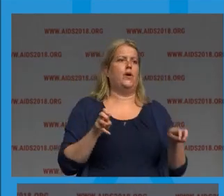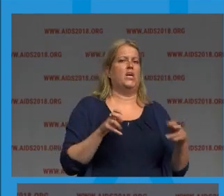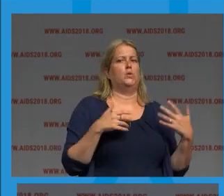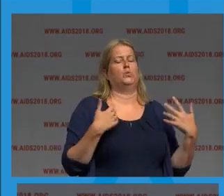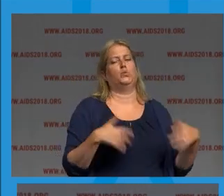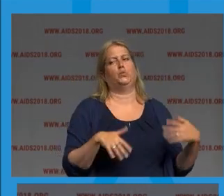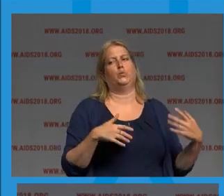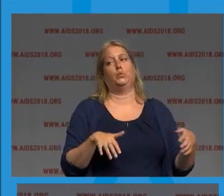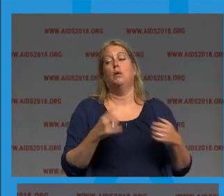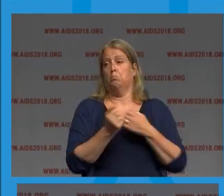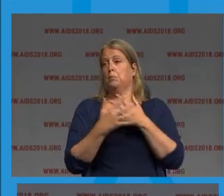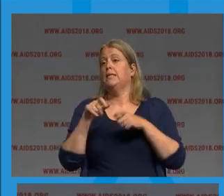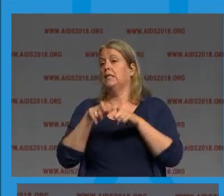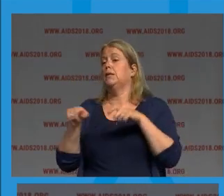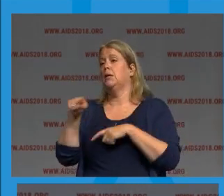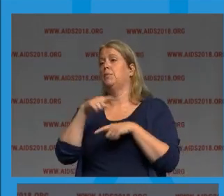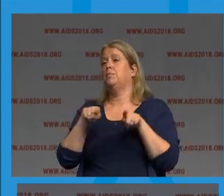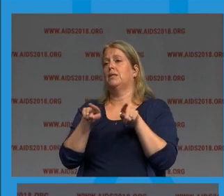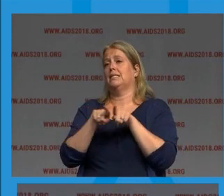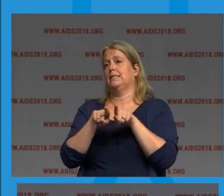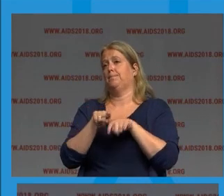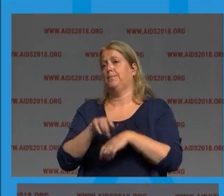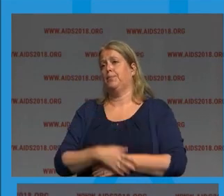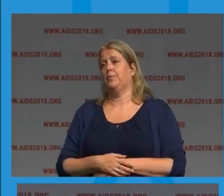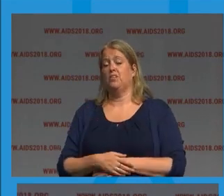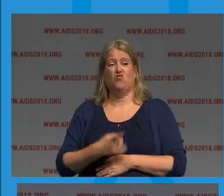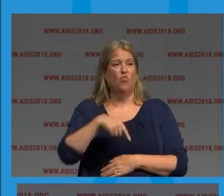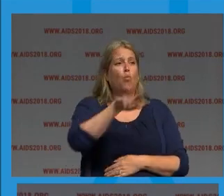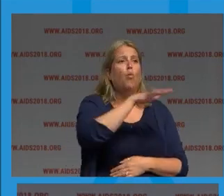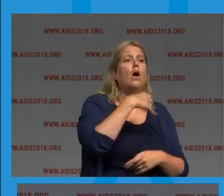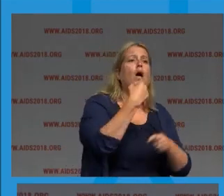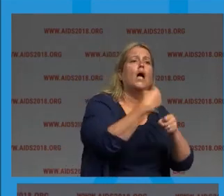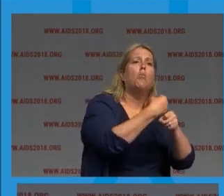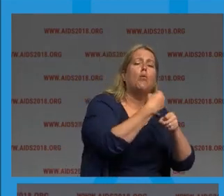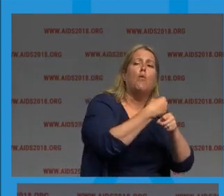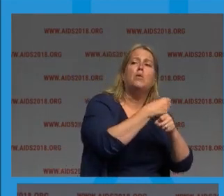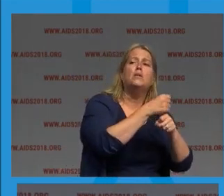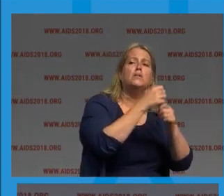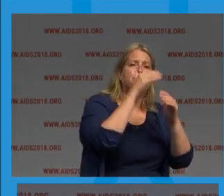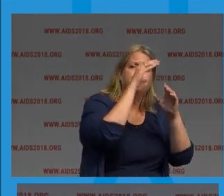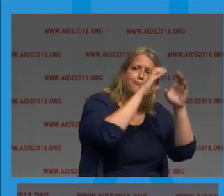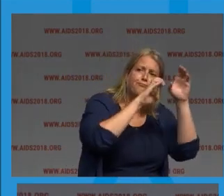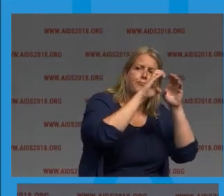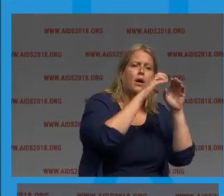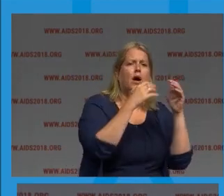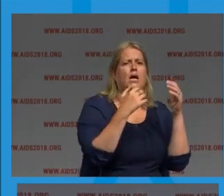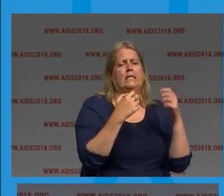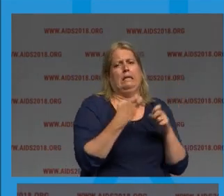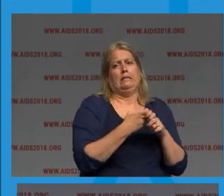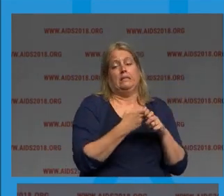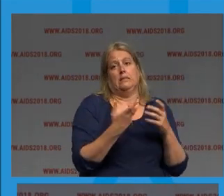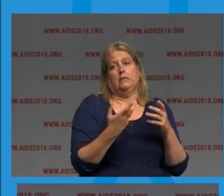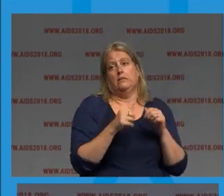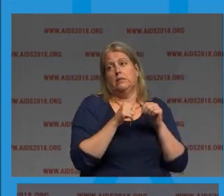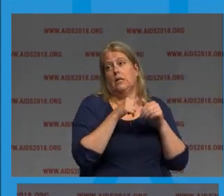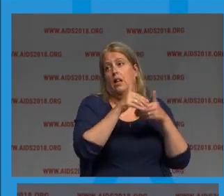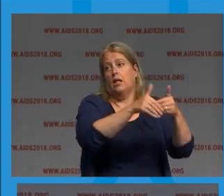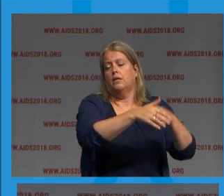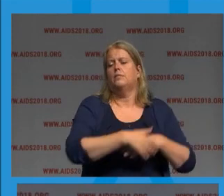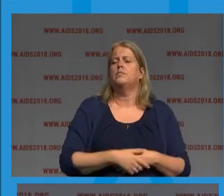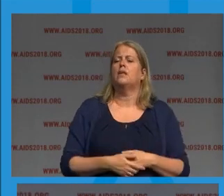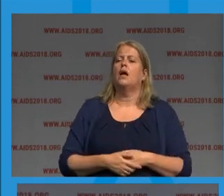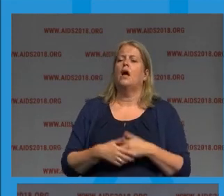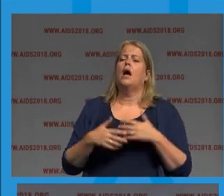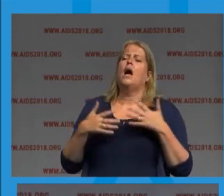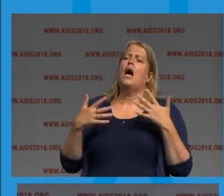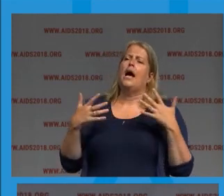have found it difficulty finding employment. And that continues to be an issue. And there have been some great strides to sort of ban